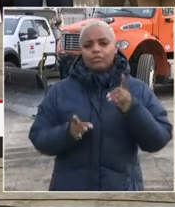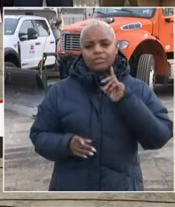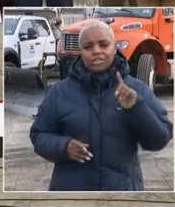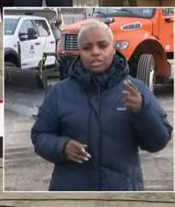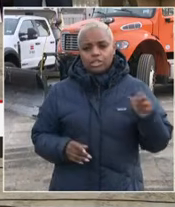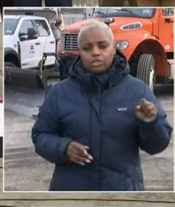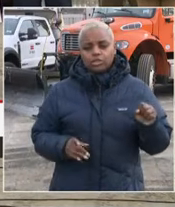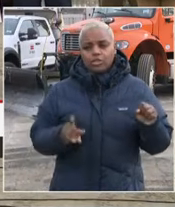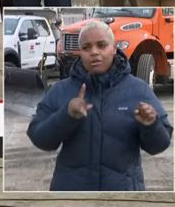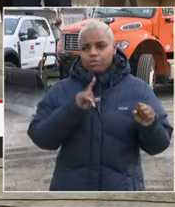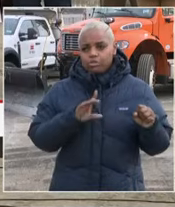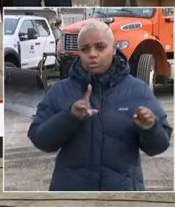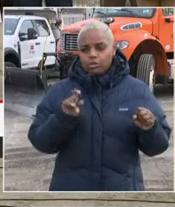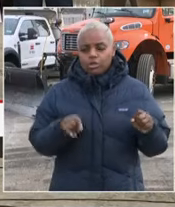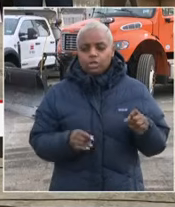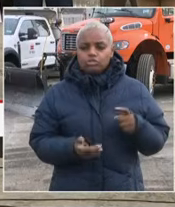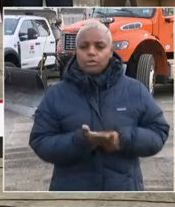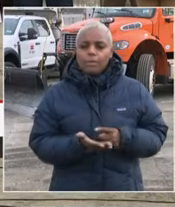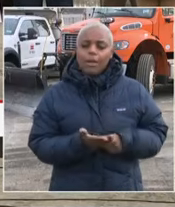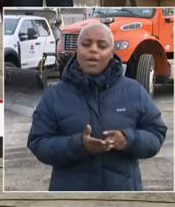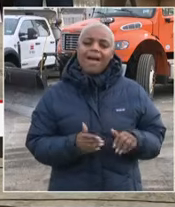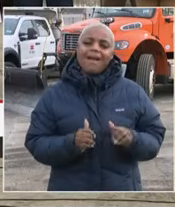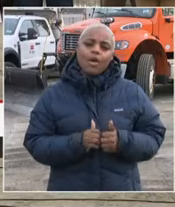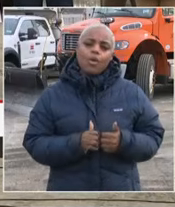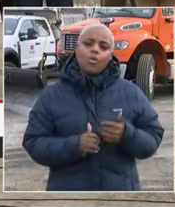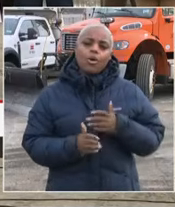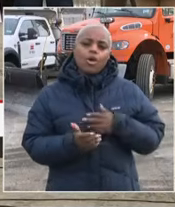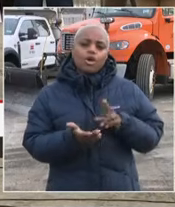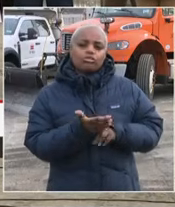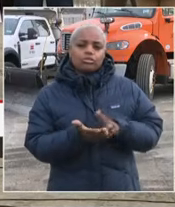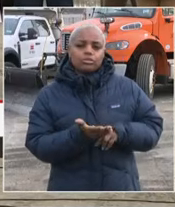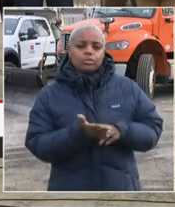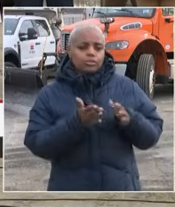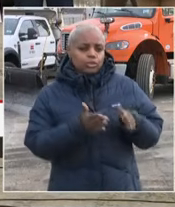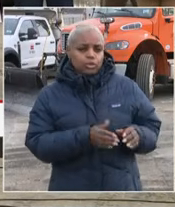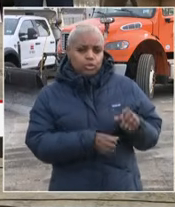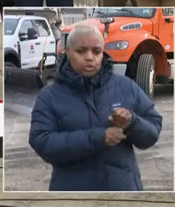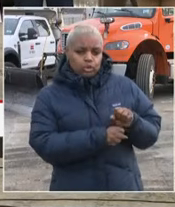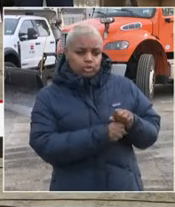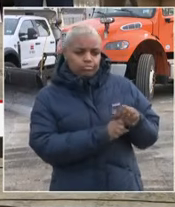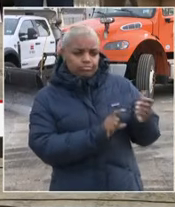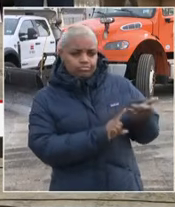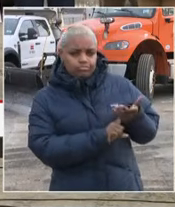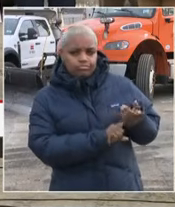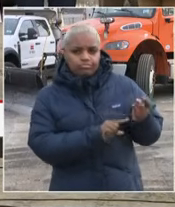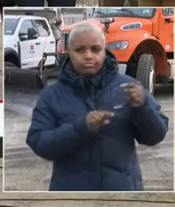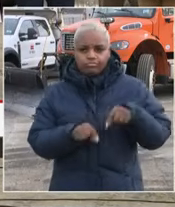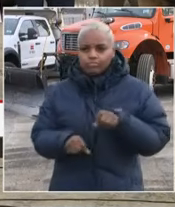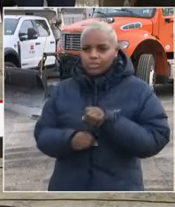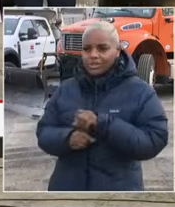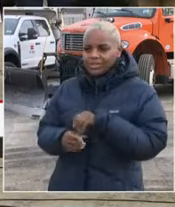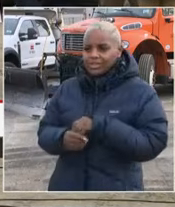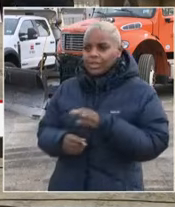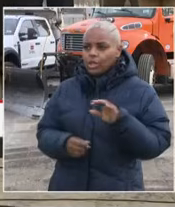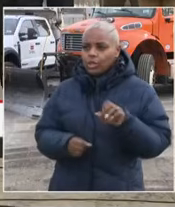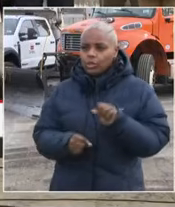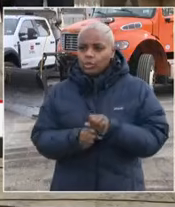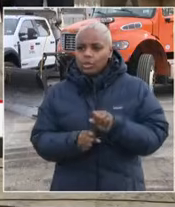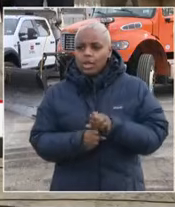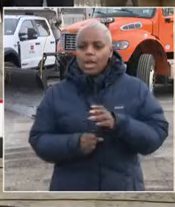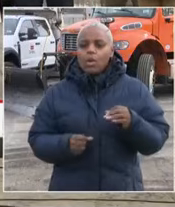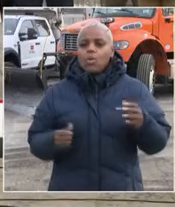our contractors are working to get people in, how our employees, and what the general public can do. Director.